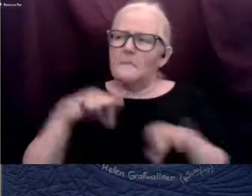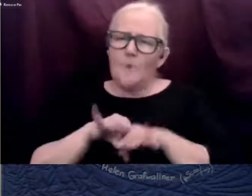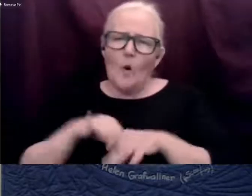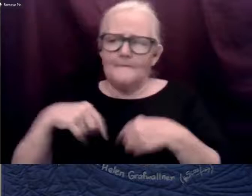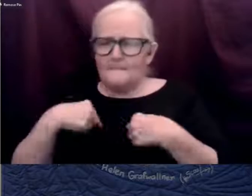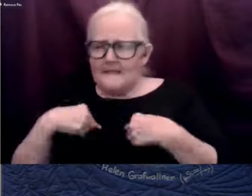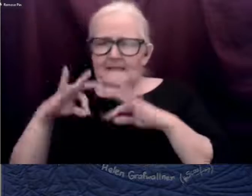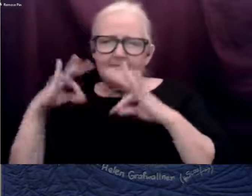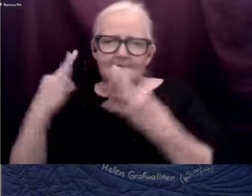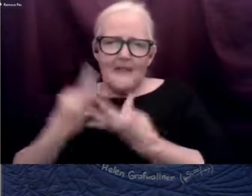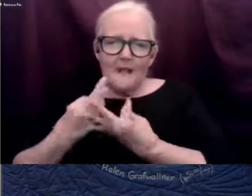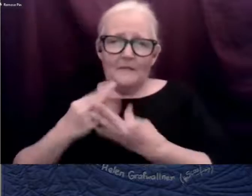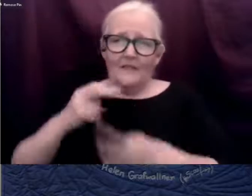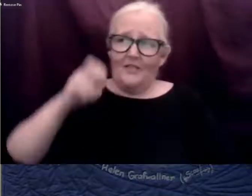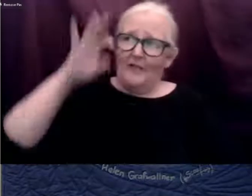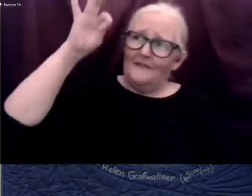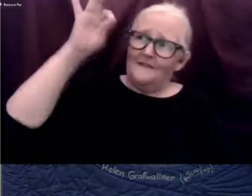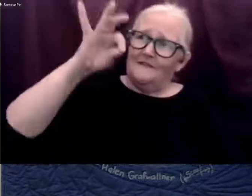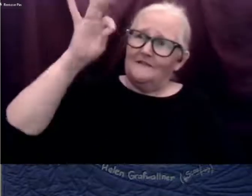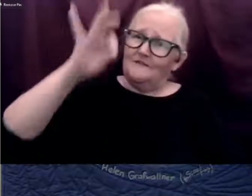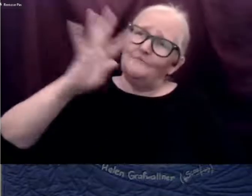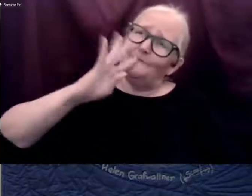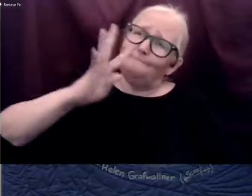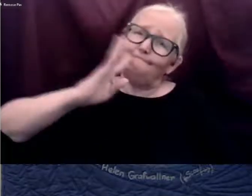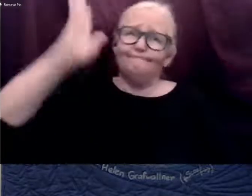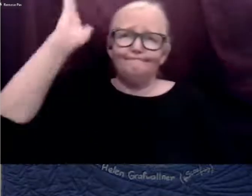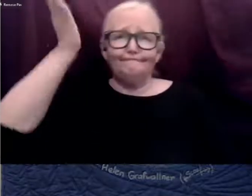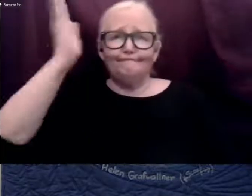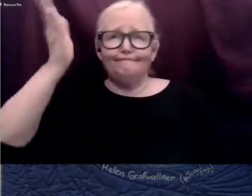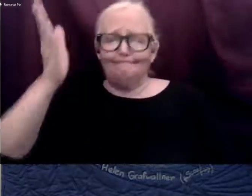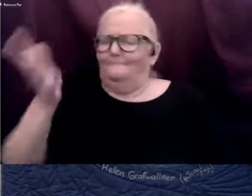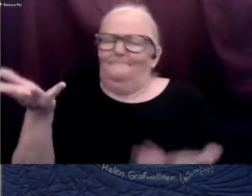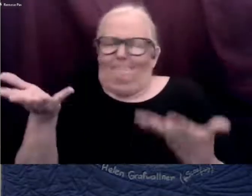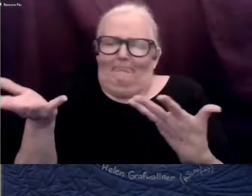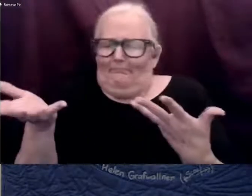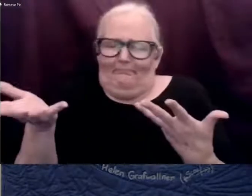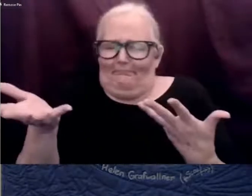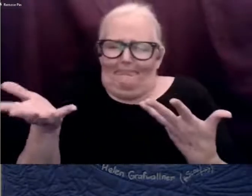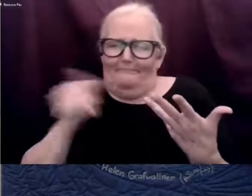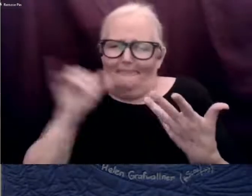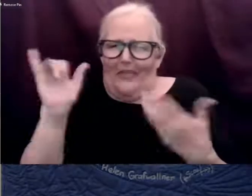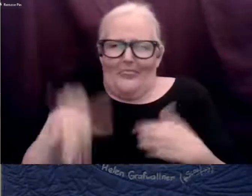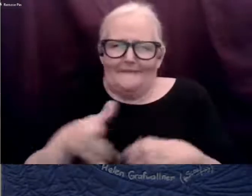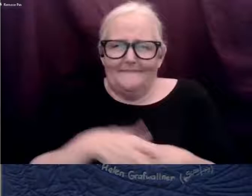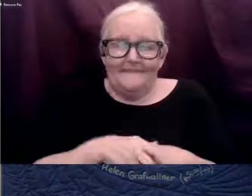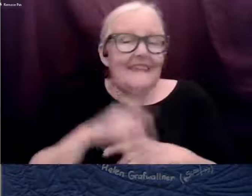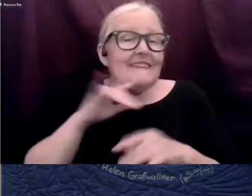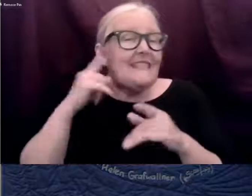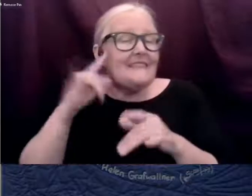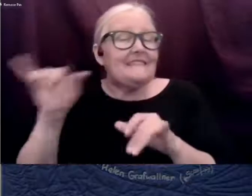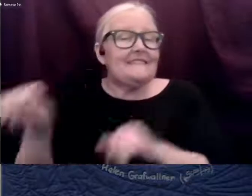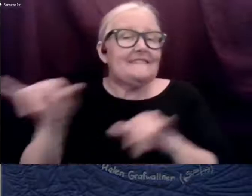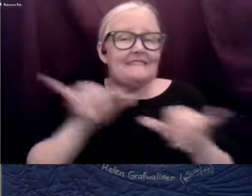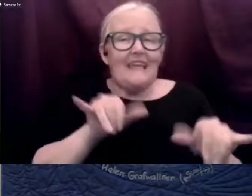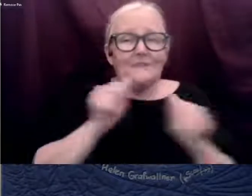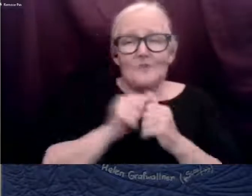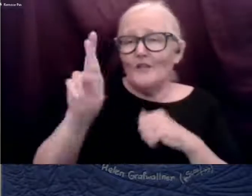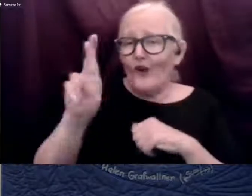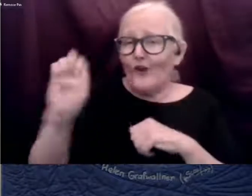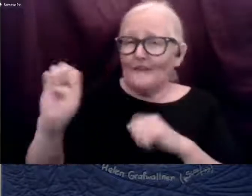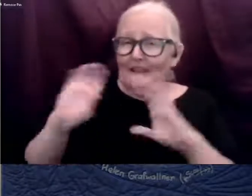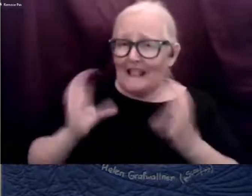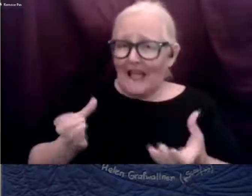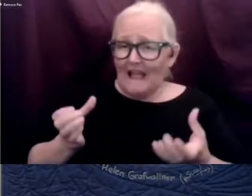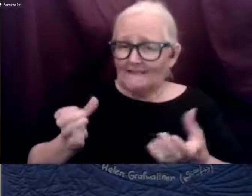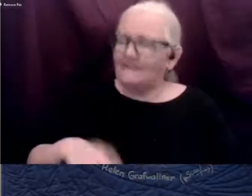list. I feel similarly about religious education classes. I know all of the different